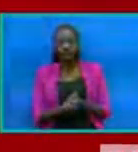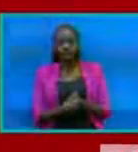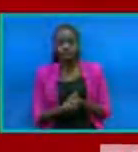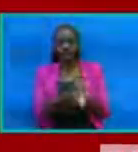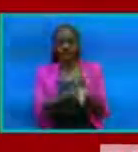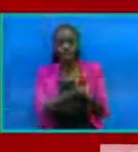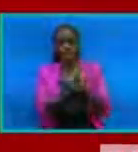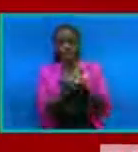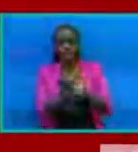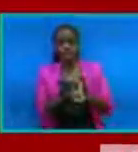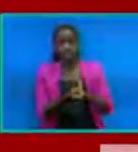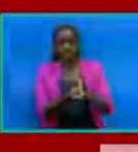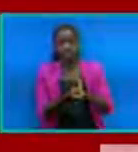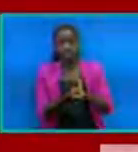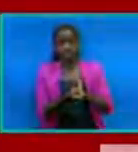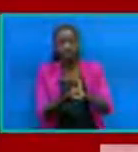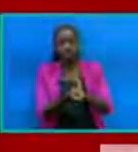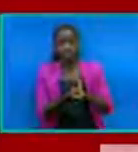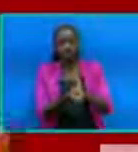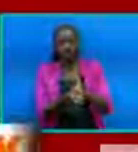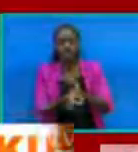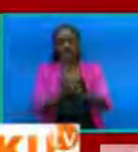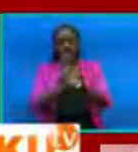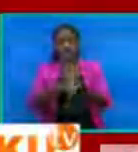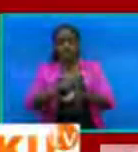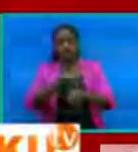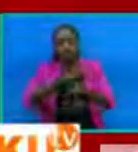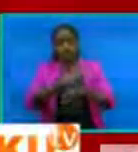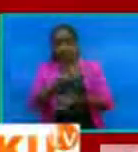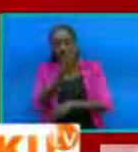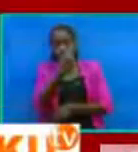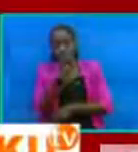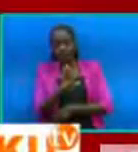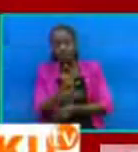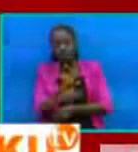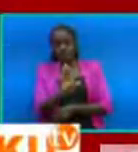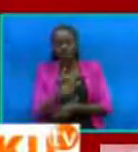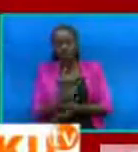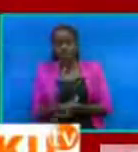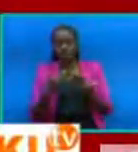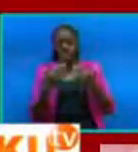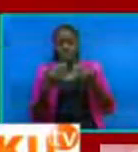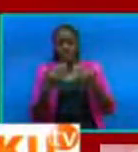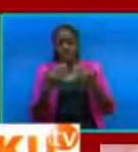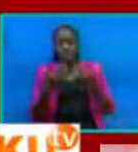digress so much from tackling your question. Thank you.